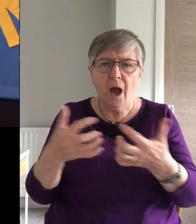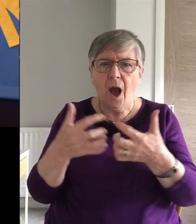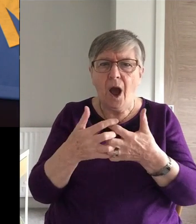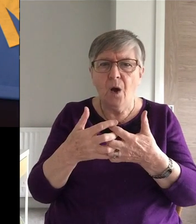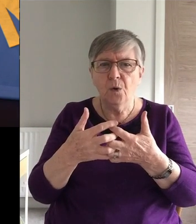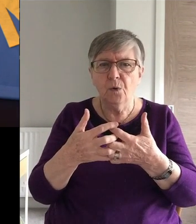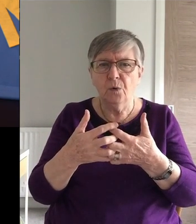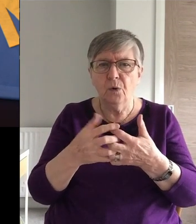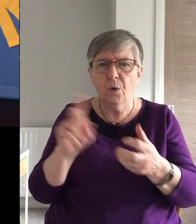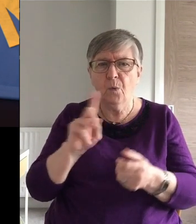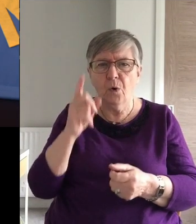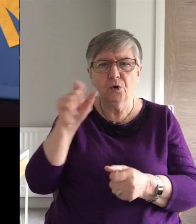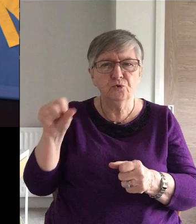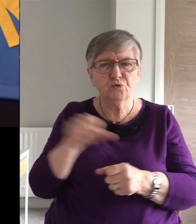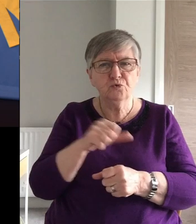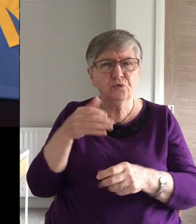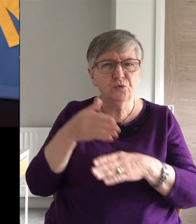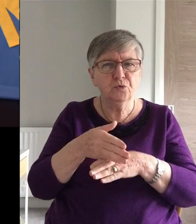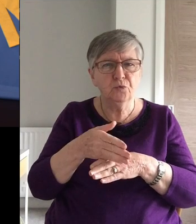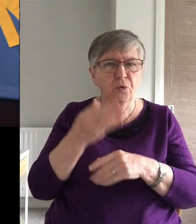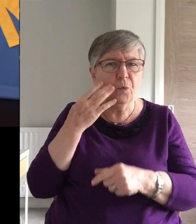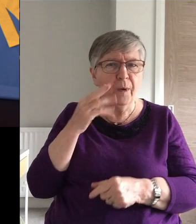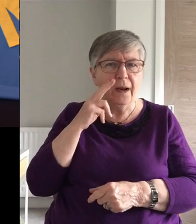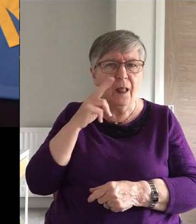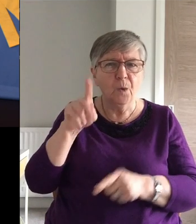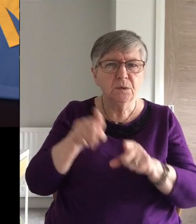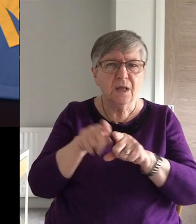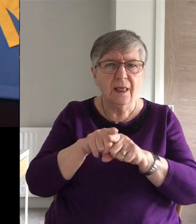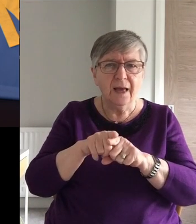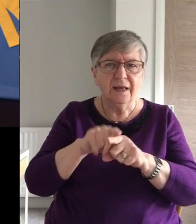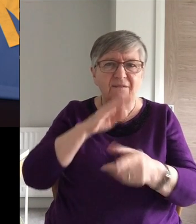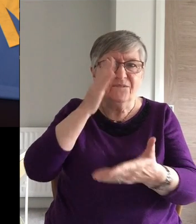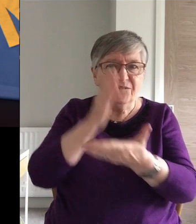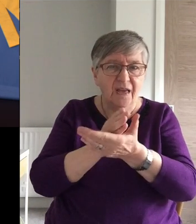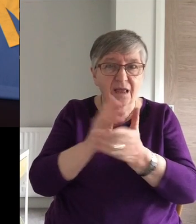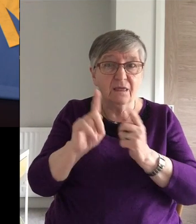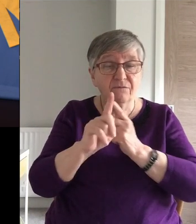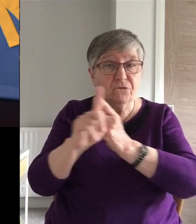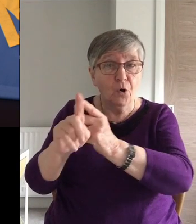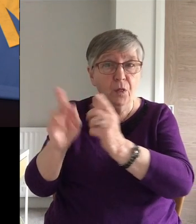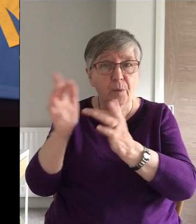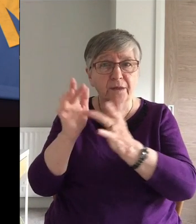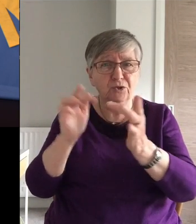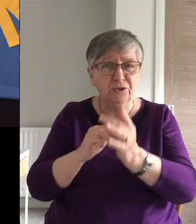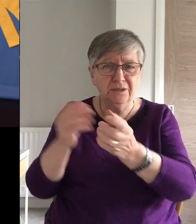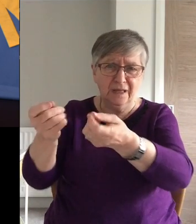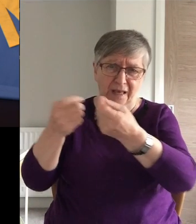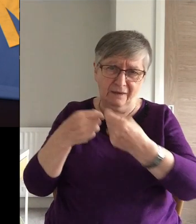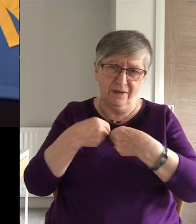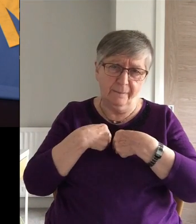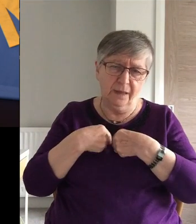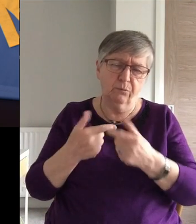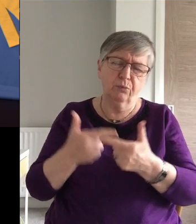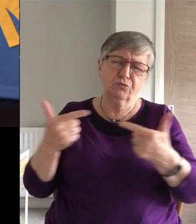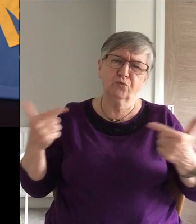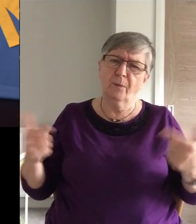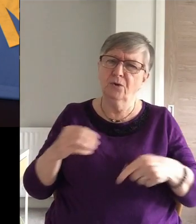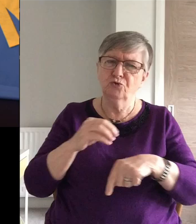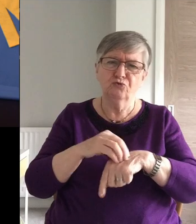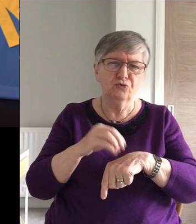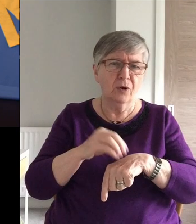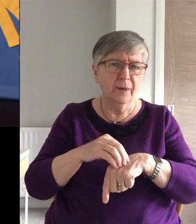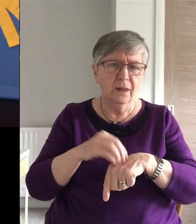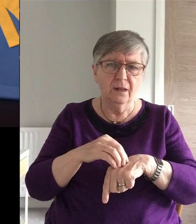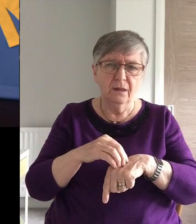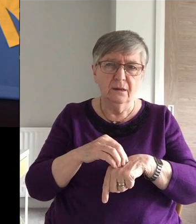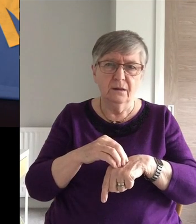How should we act when it seems that our faith in following Jesus is giving us more trouble than it seems